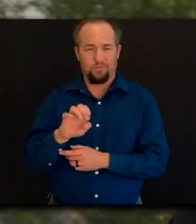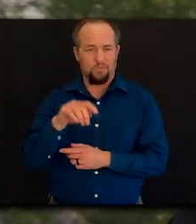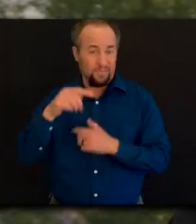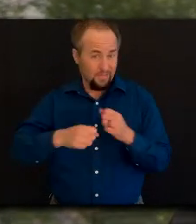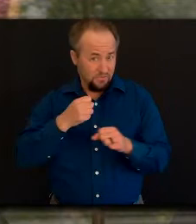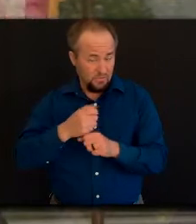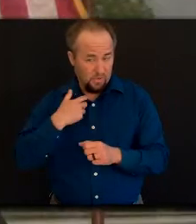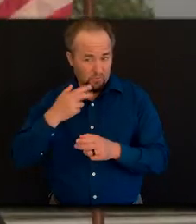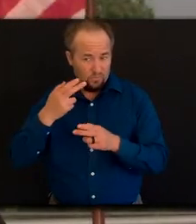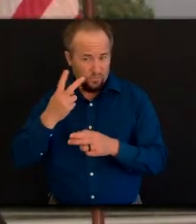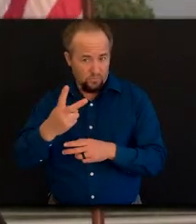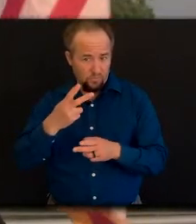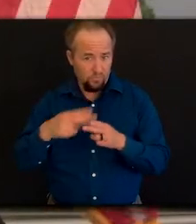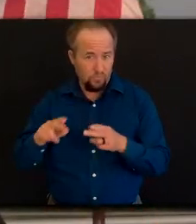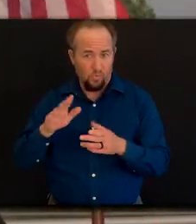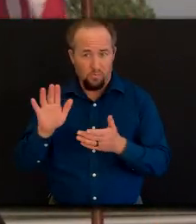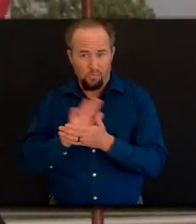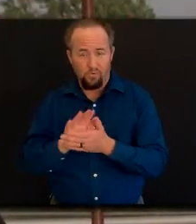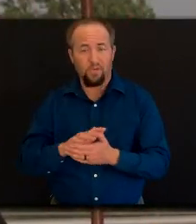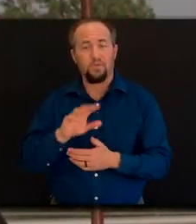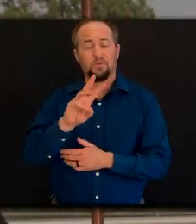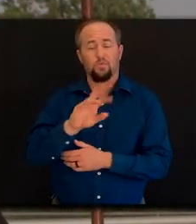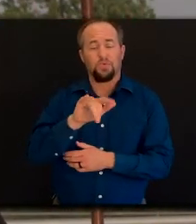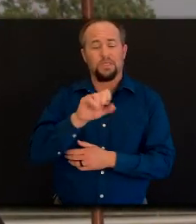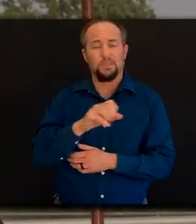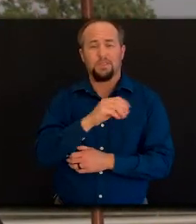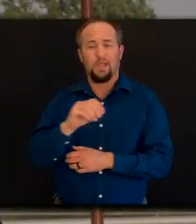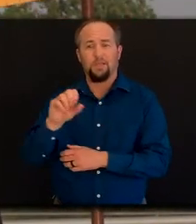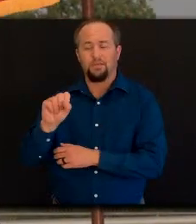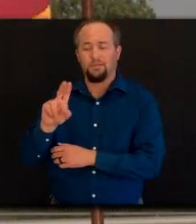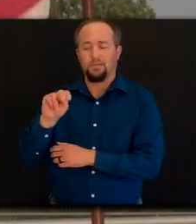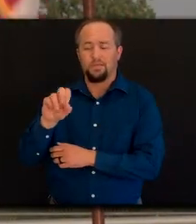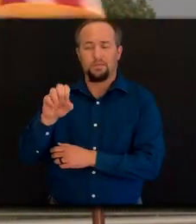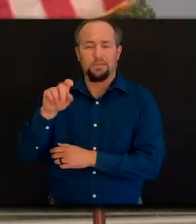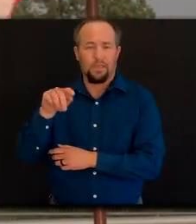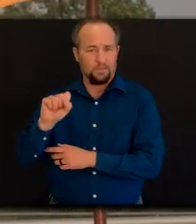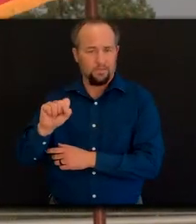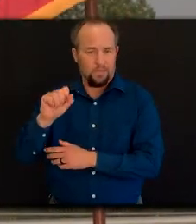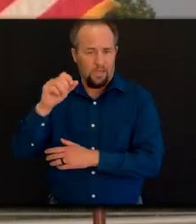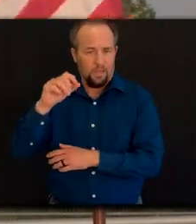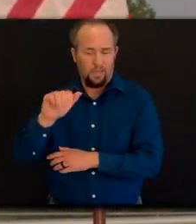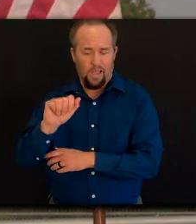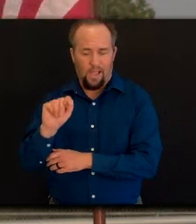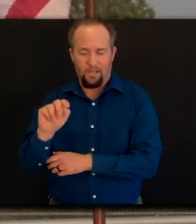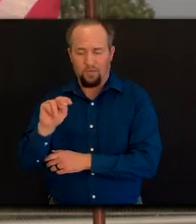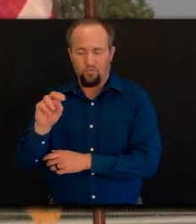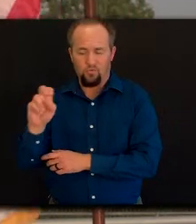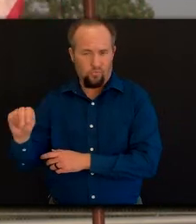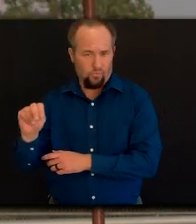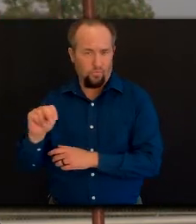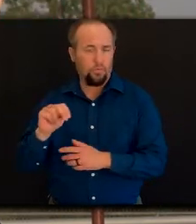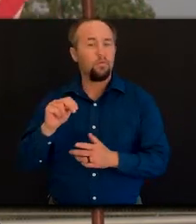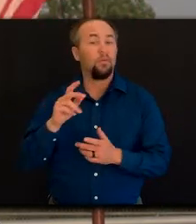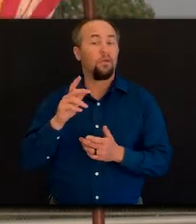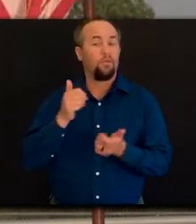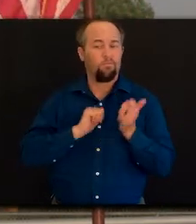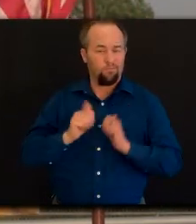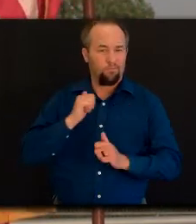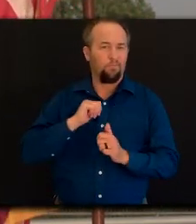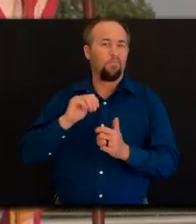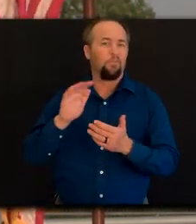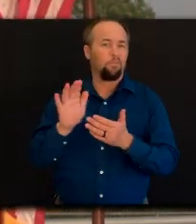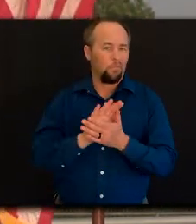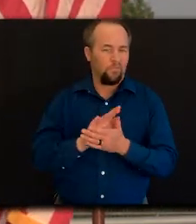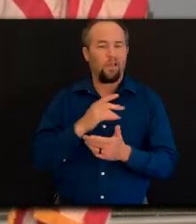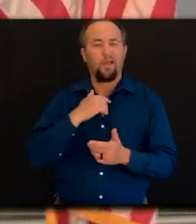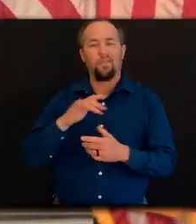movies named Wings and Sunsets at Noon that premiered on May 3rd at the movie theaters of Prairie Fire and then at the Boulevard Drive-In